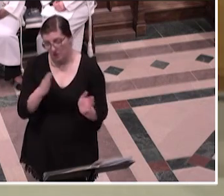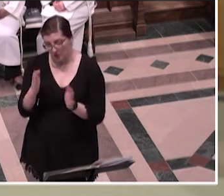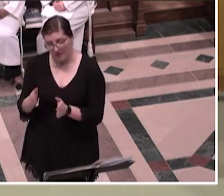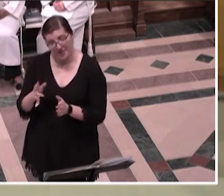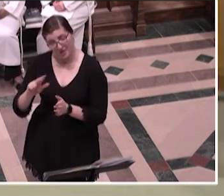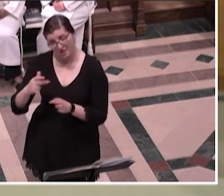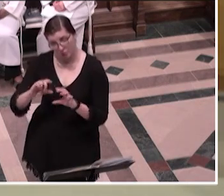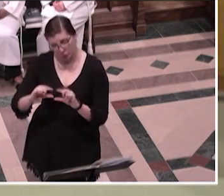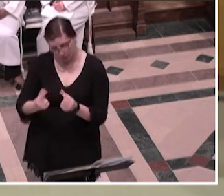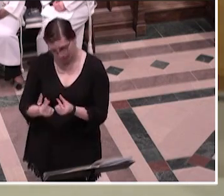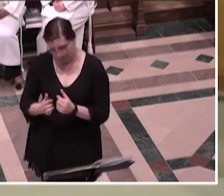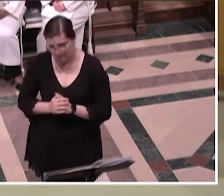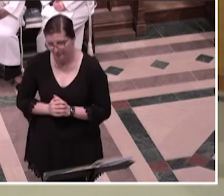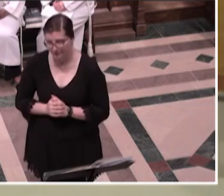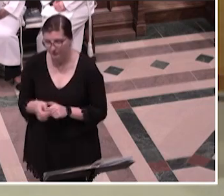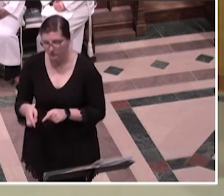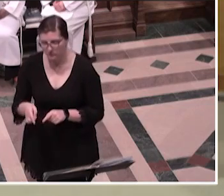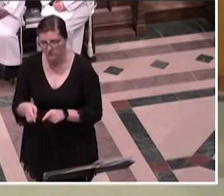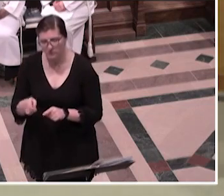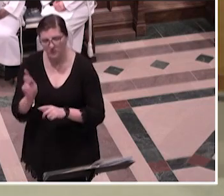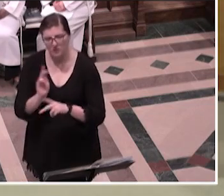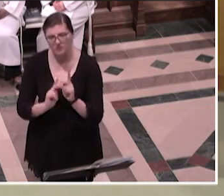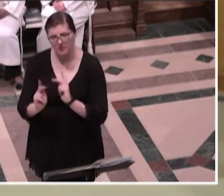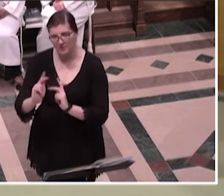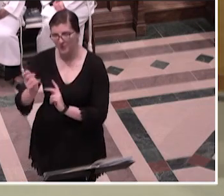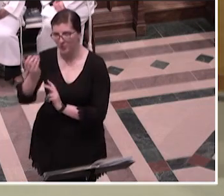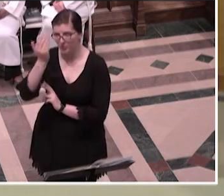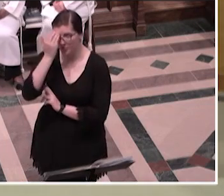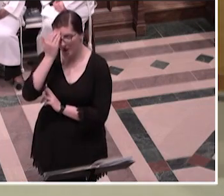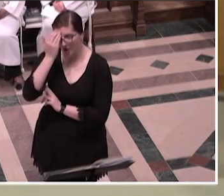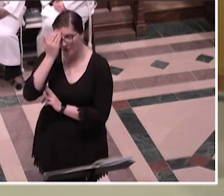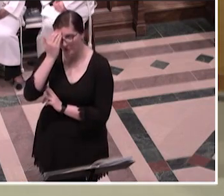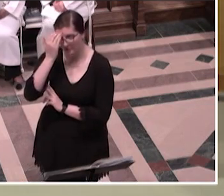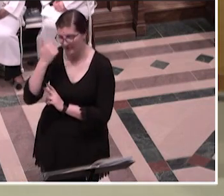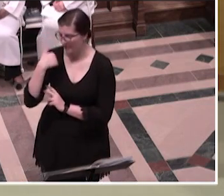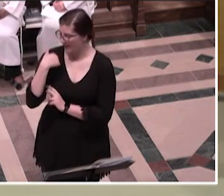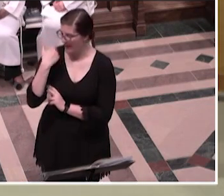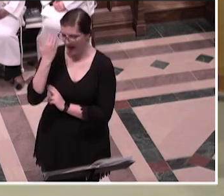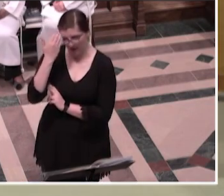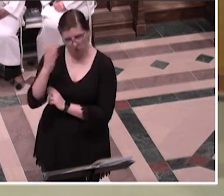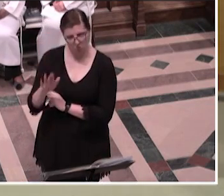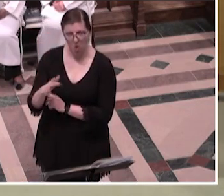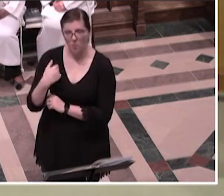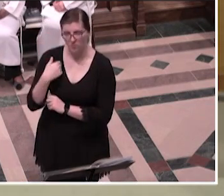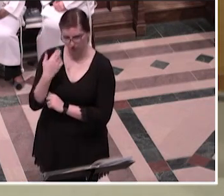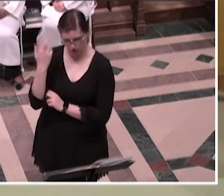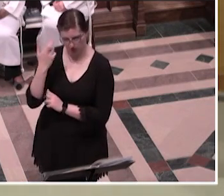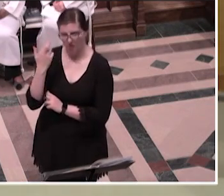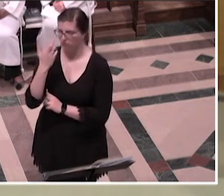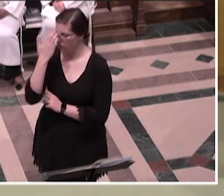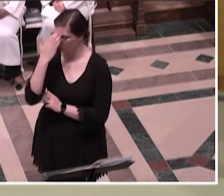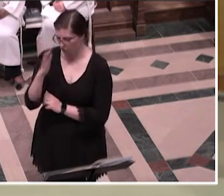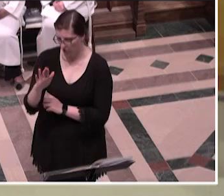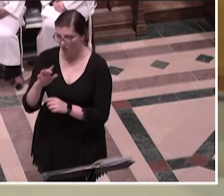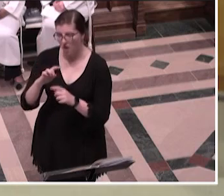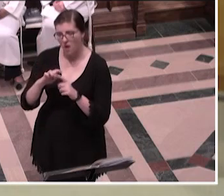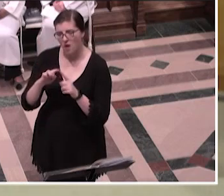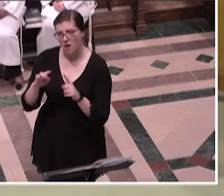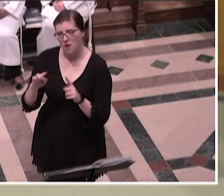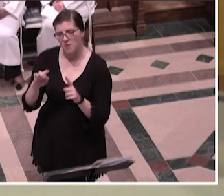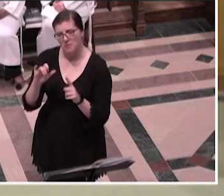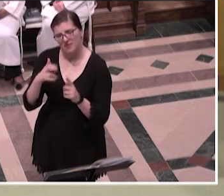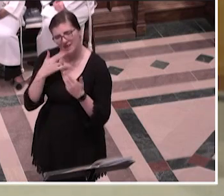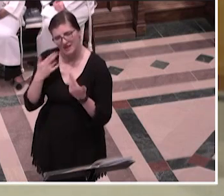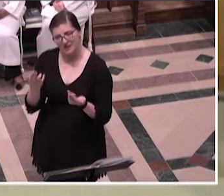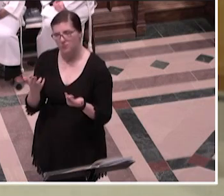last group. Those who know that they do not know, but receive this ignorance as